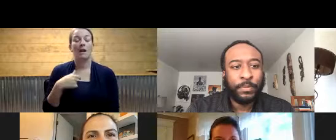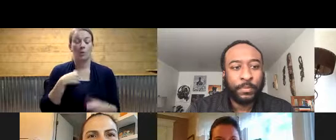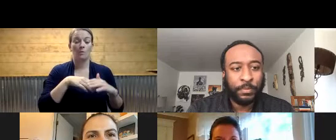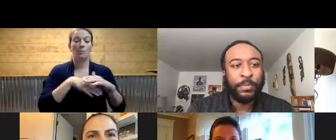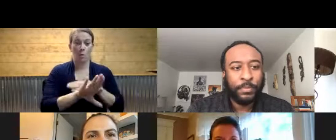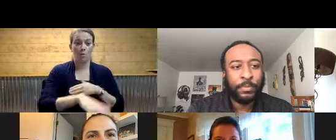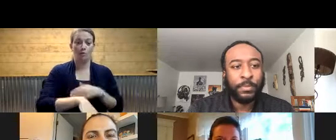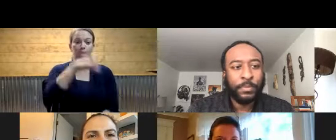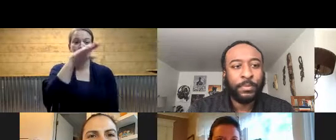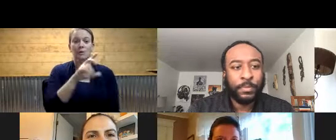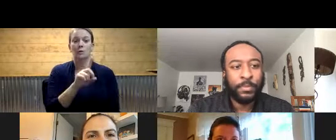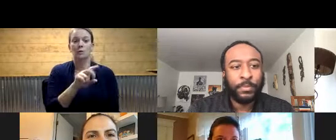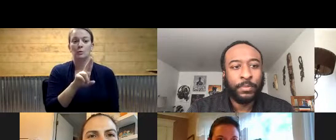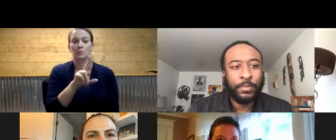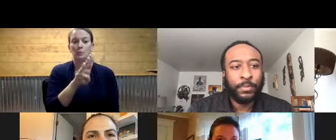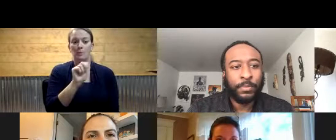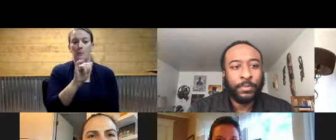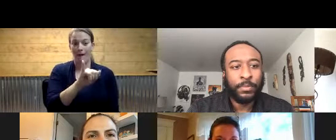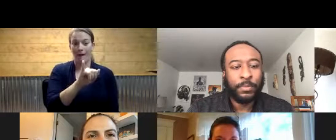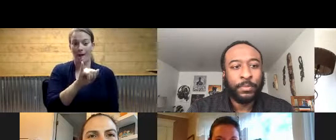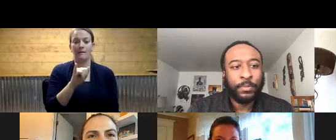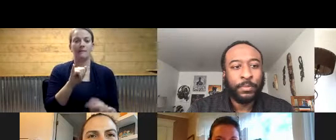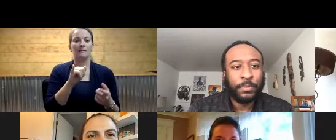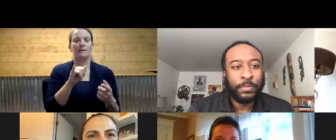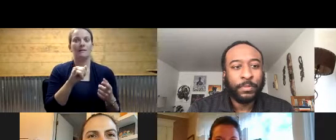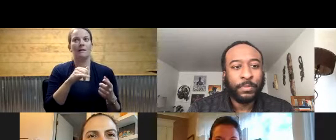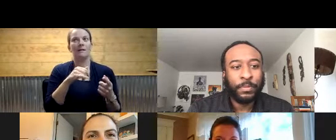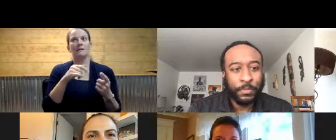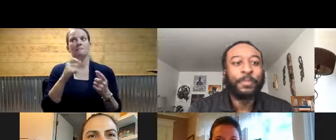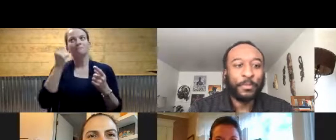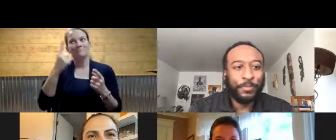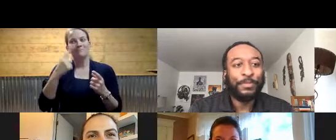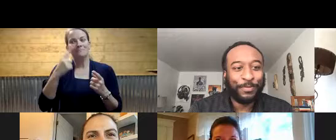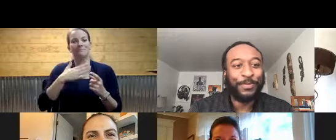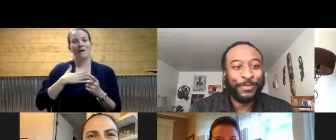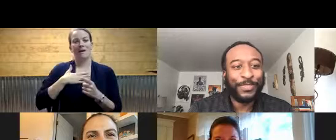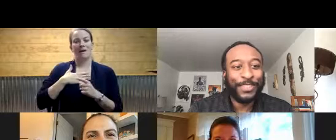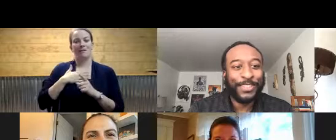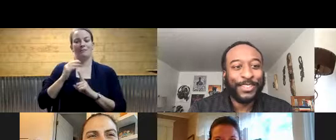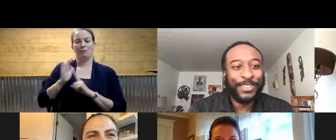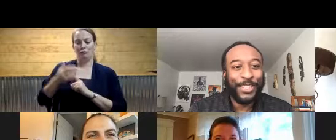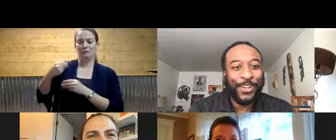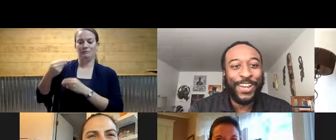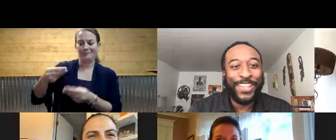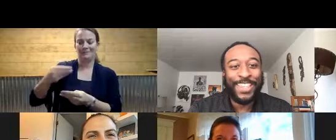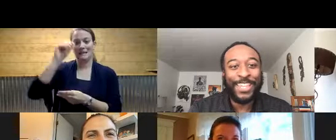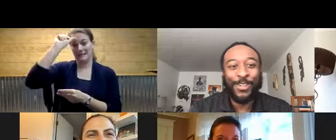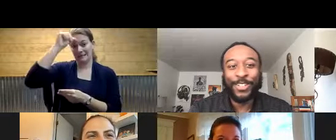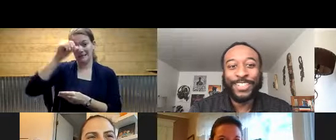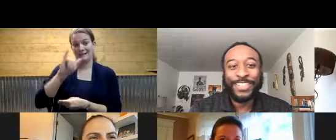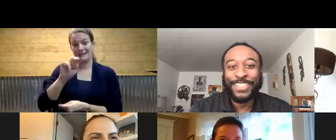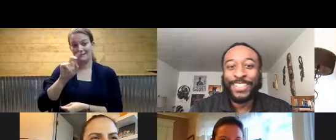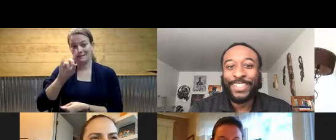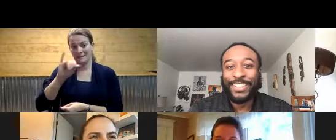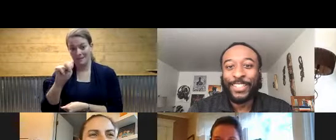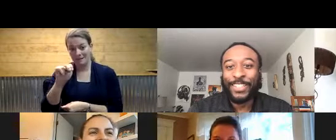there. And if you want to get technical, then I'm Indian, but I was born in Dubai. But yeah, it's. All right, thank you.